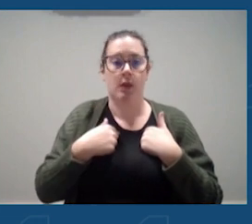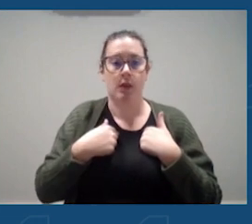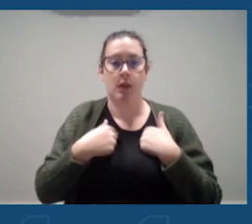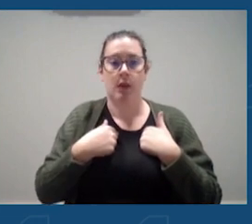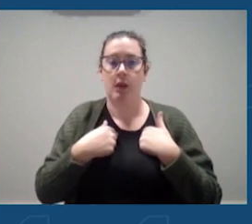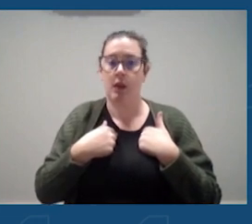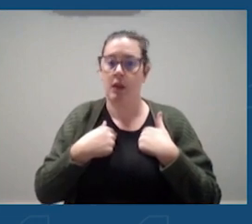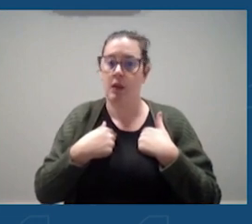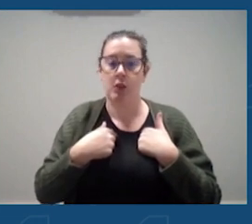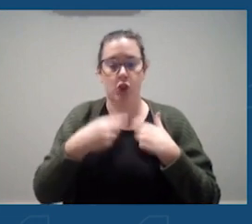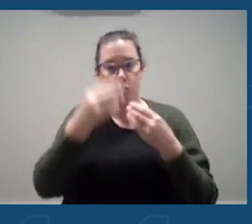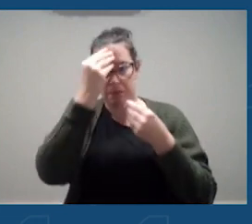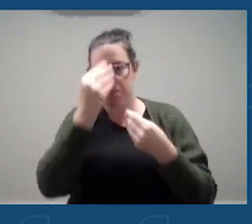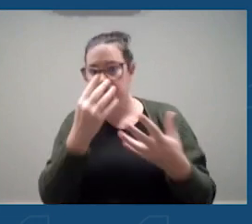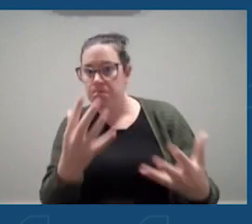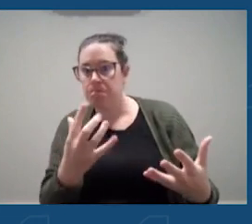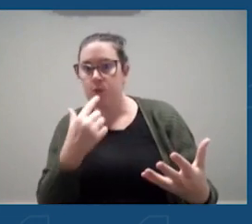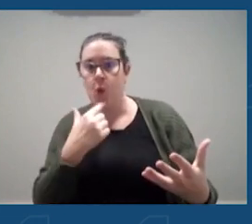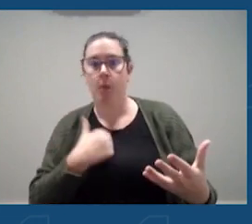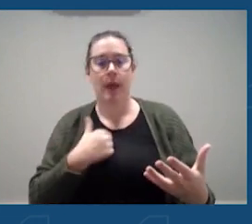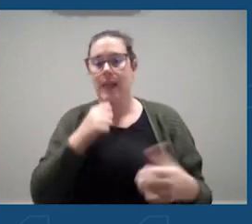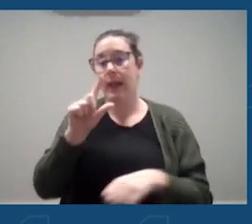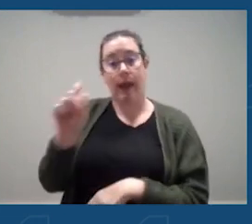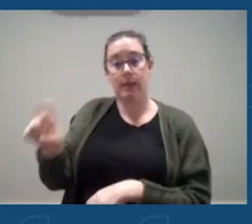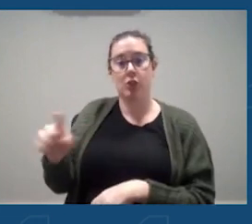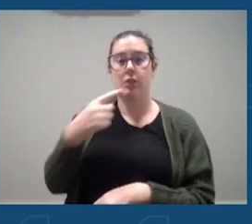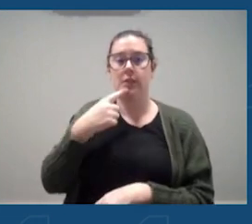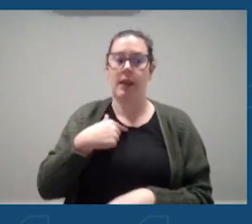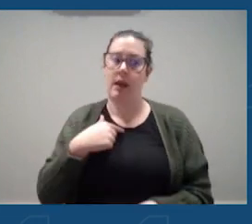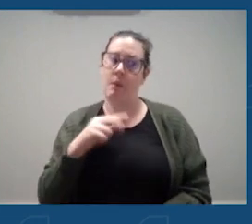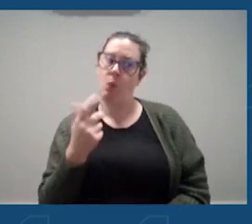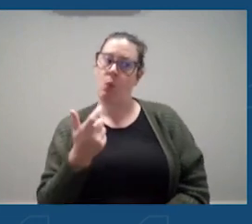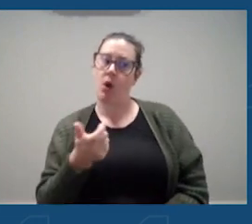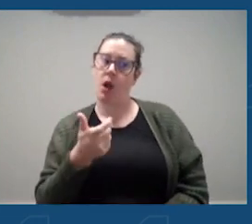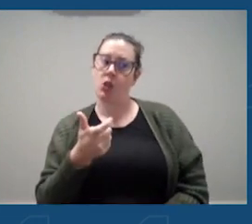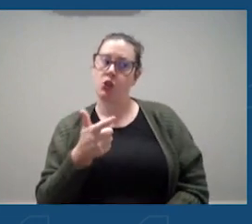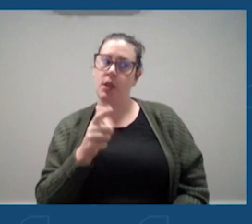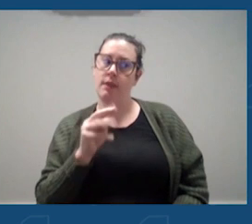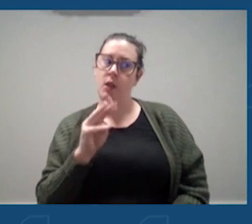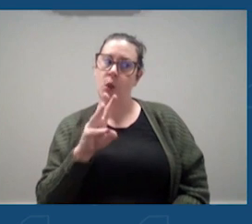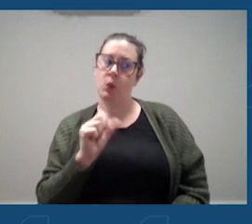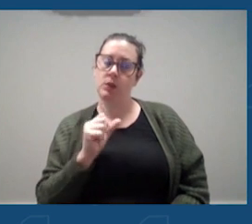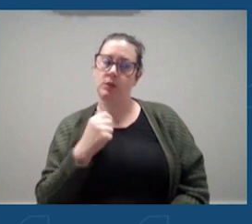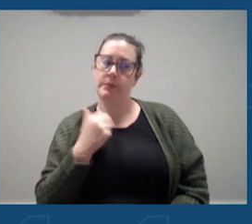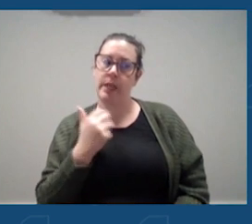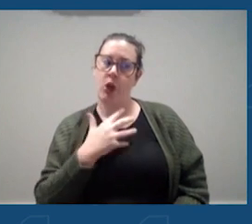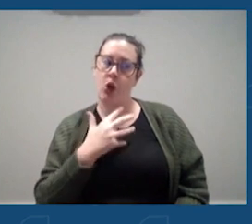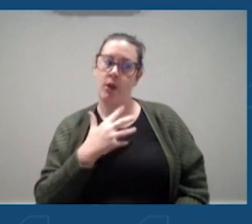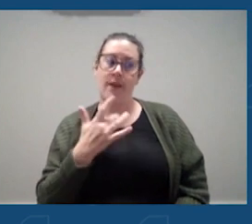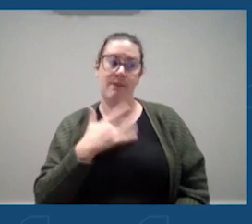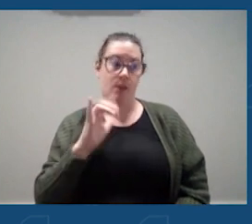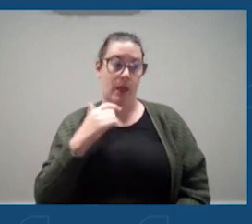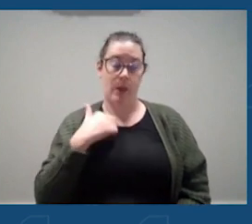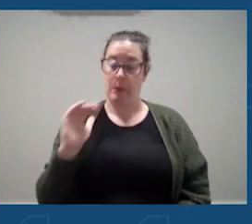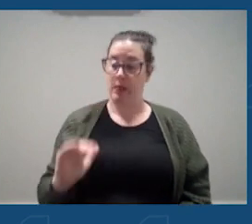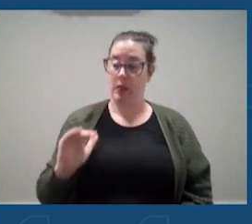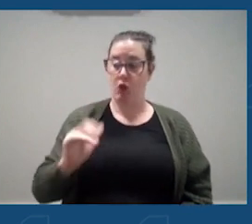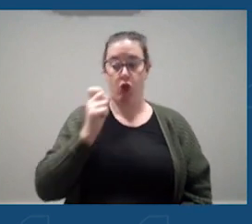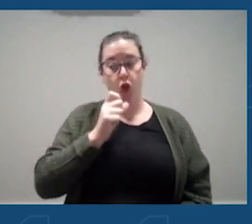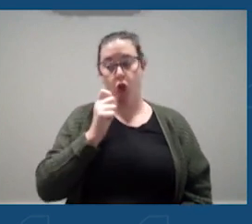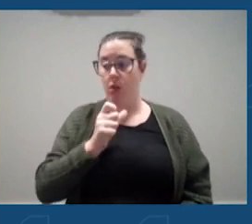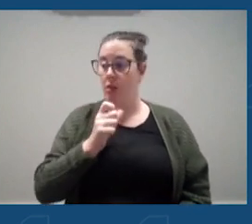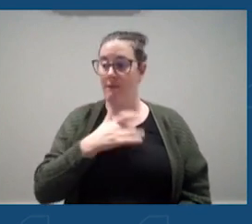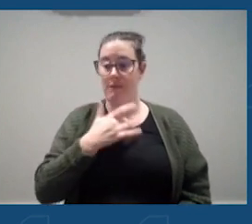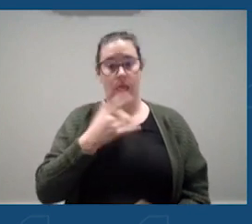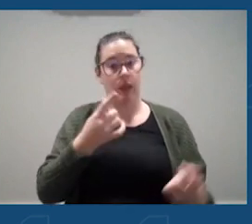I'm watching the news. I'm getting scared. It feels like what happened when I was a little girl,